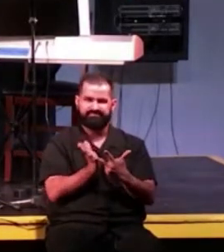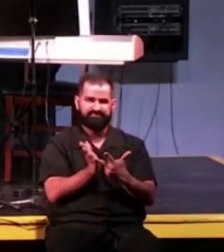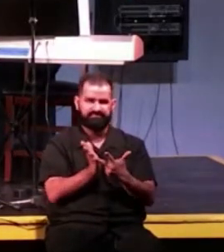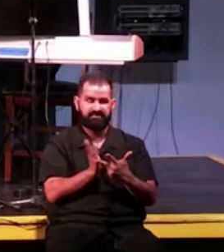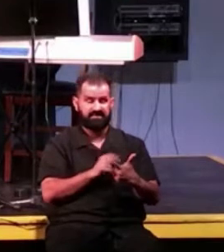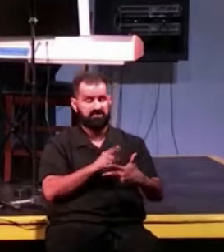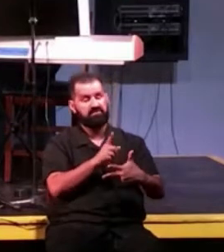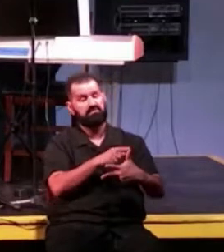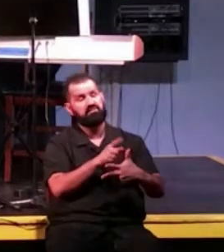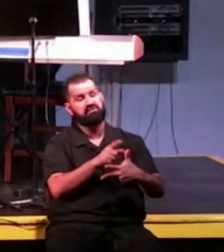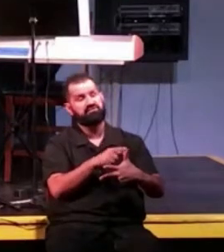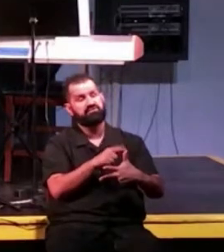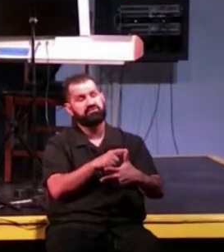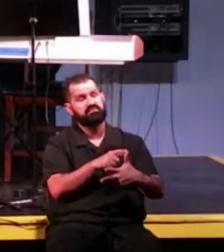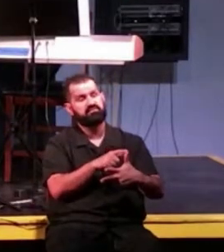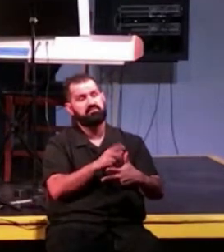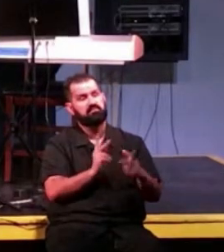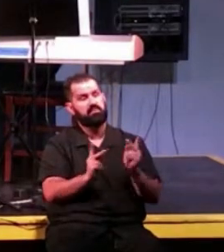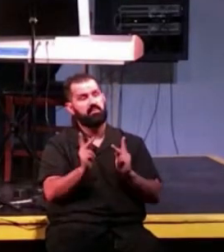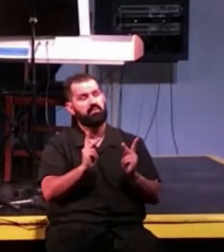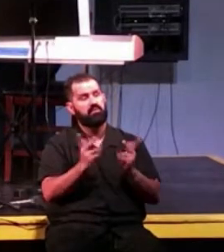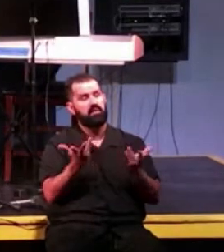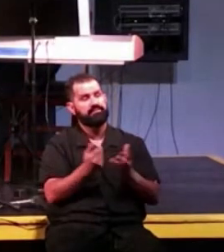The first one,